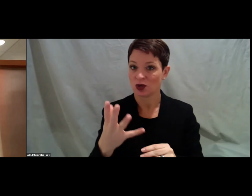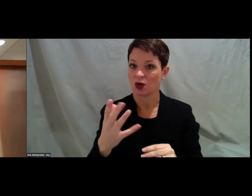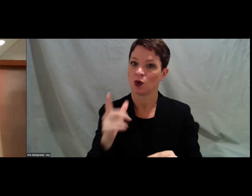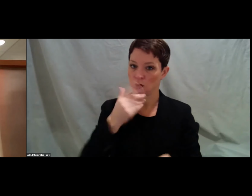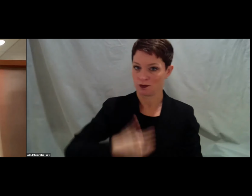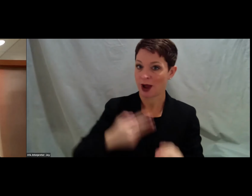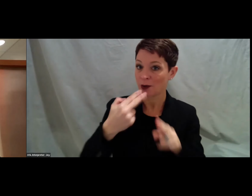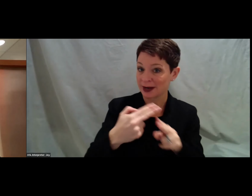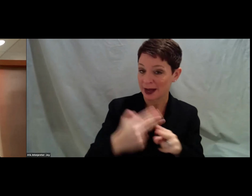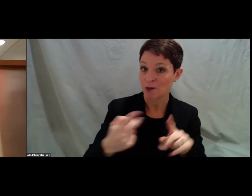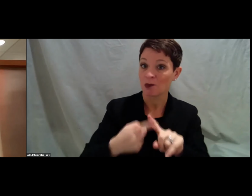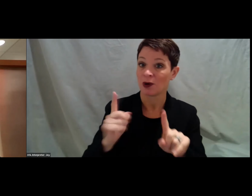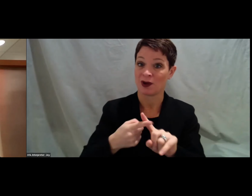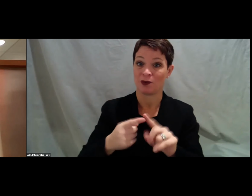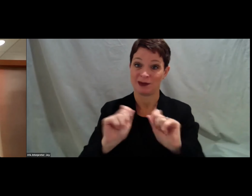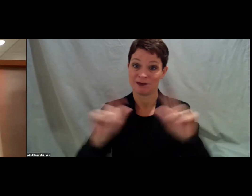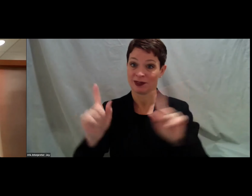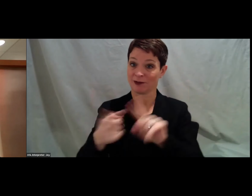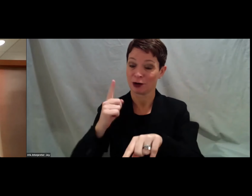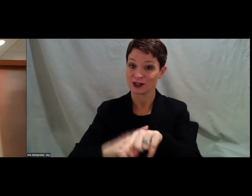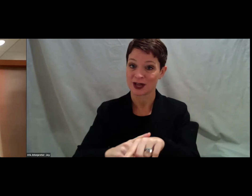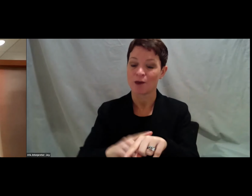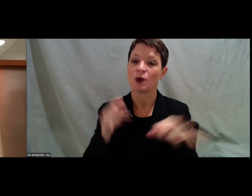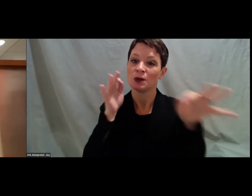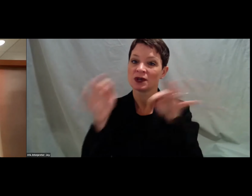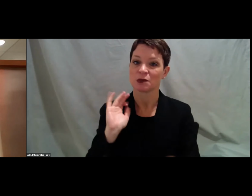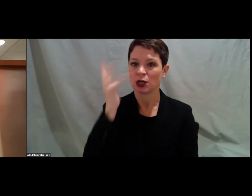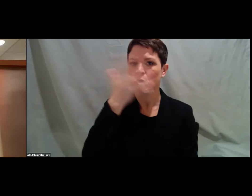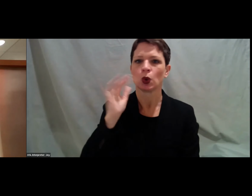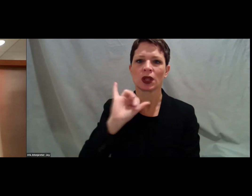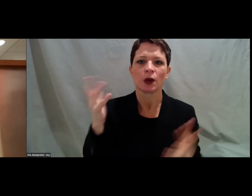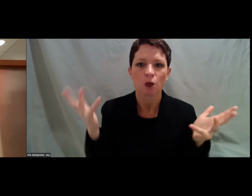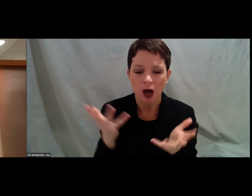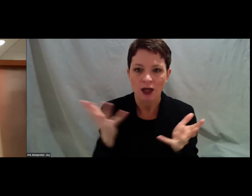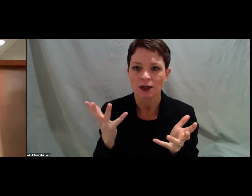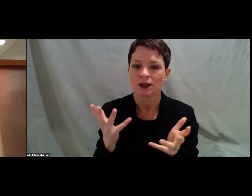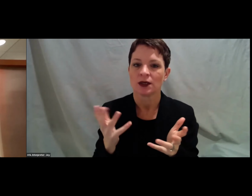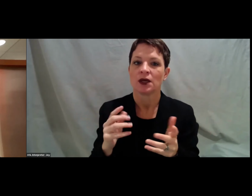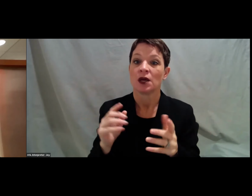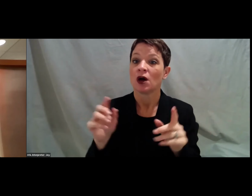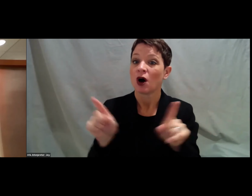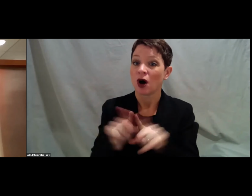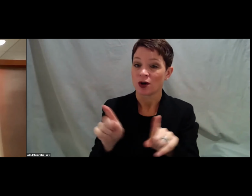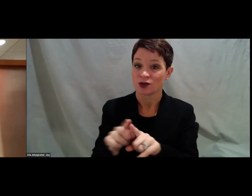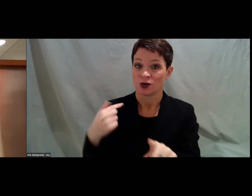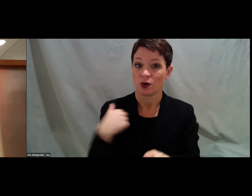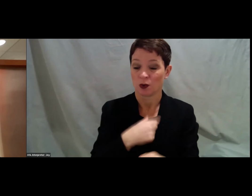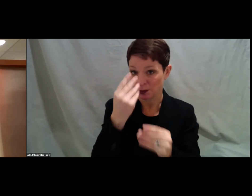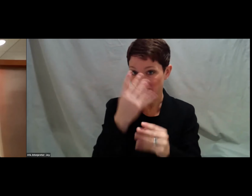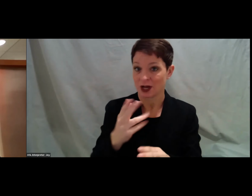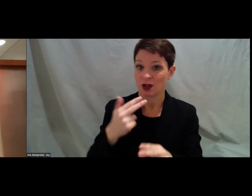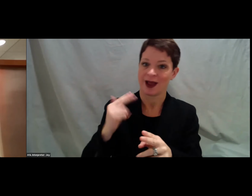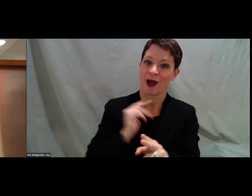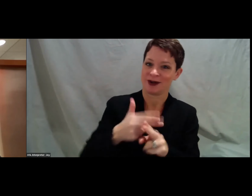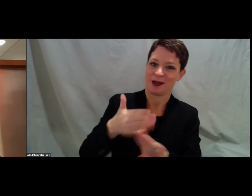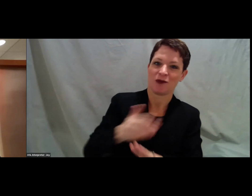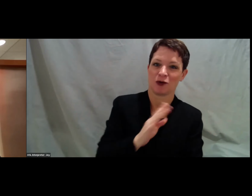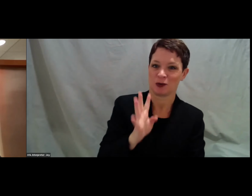speaking for the first time, we will describe our visual appearance. In all instances, we will state our name before we